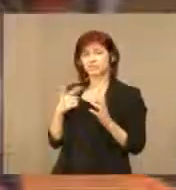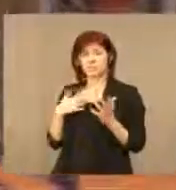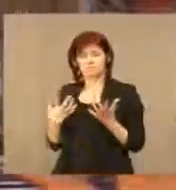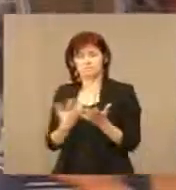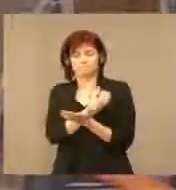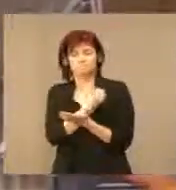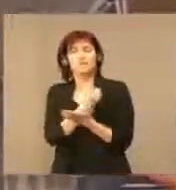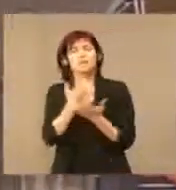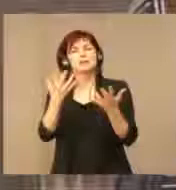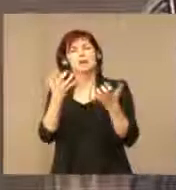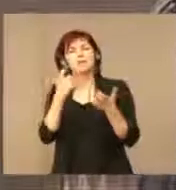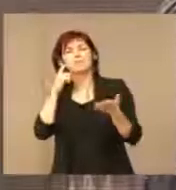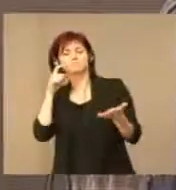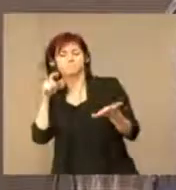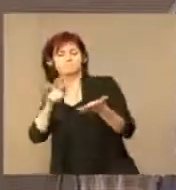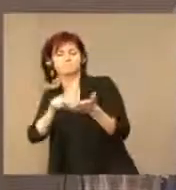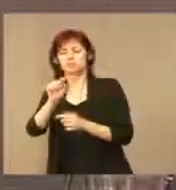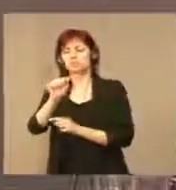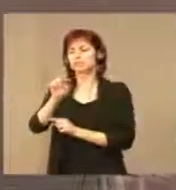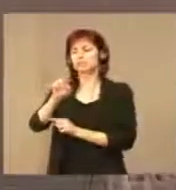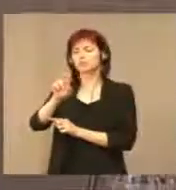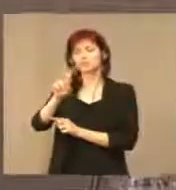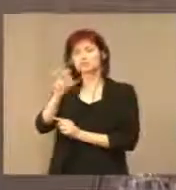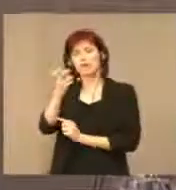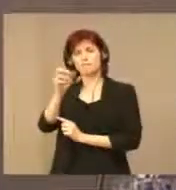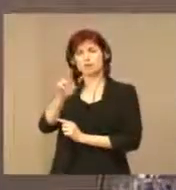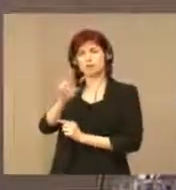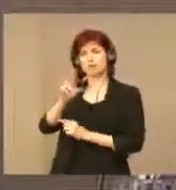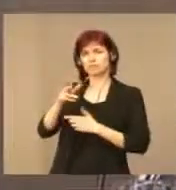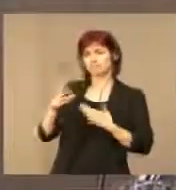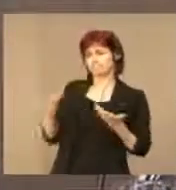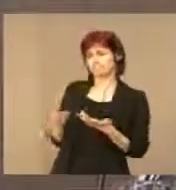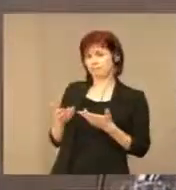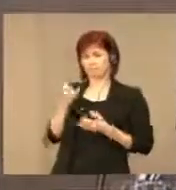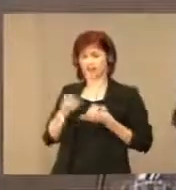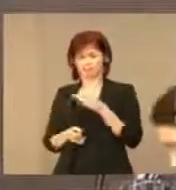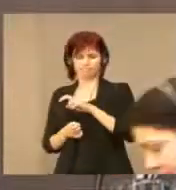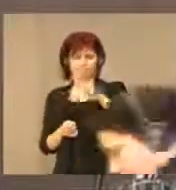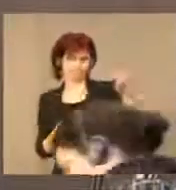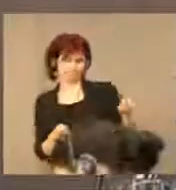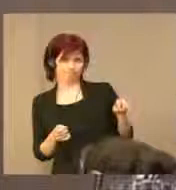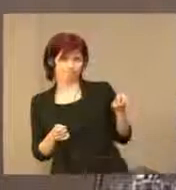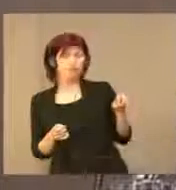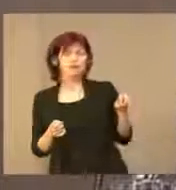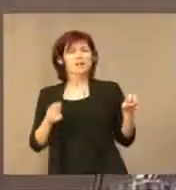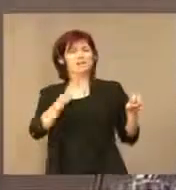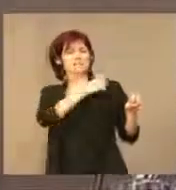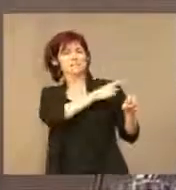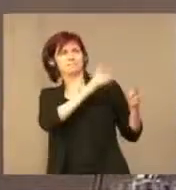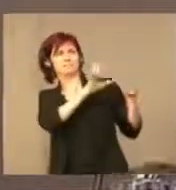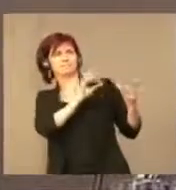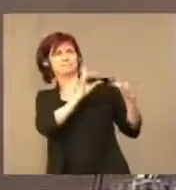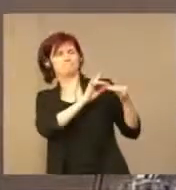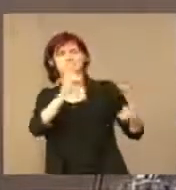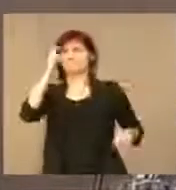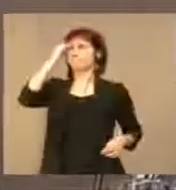I wanted to acknowledge Trevor's remarks because they made me think about the journey we've been on